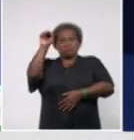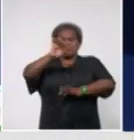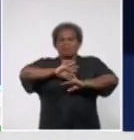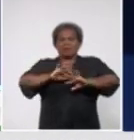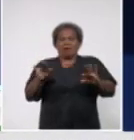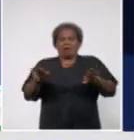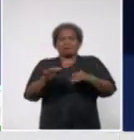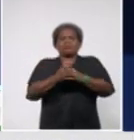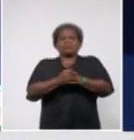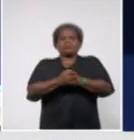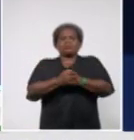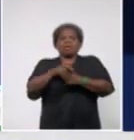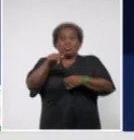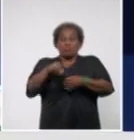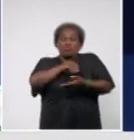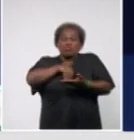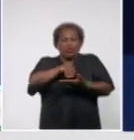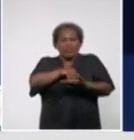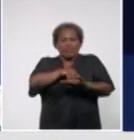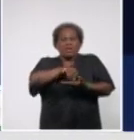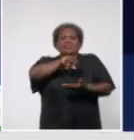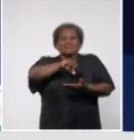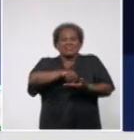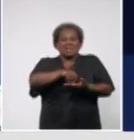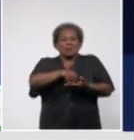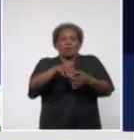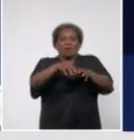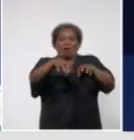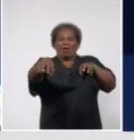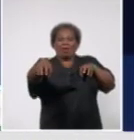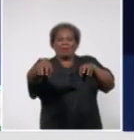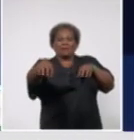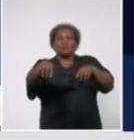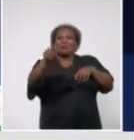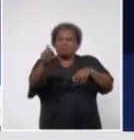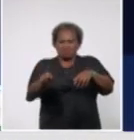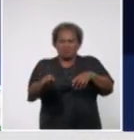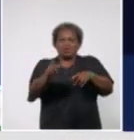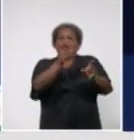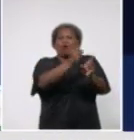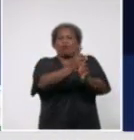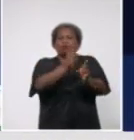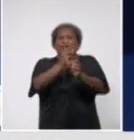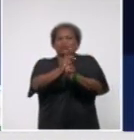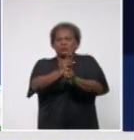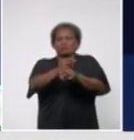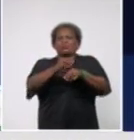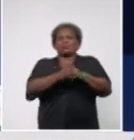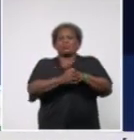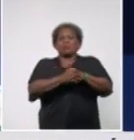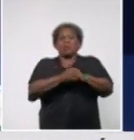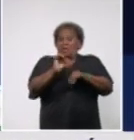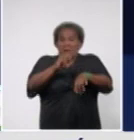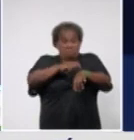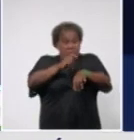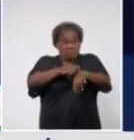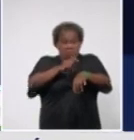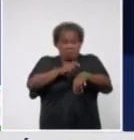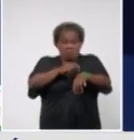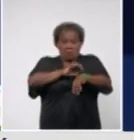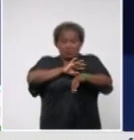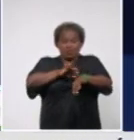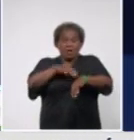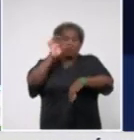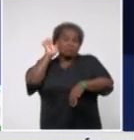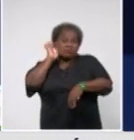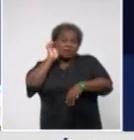are immediately isolated and tested. Of the 43 cases diagnosed yesterday, the source of